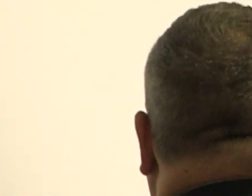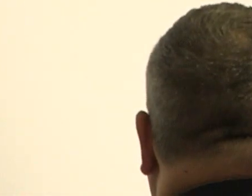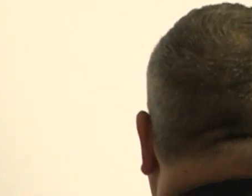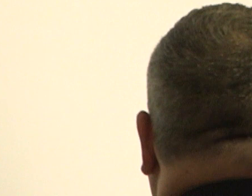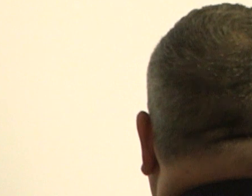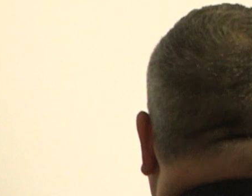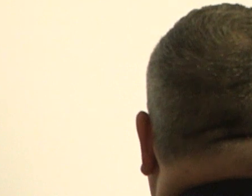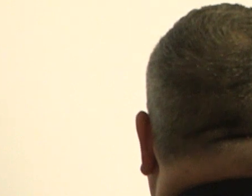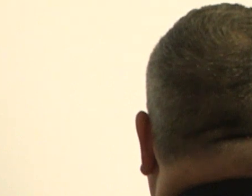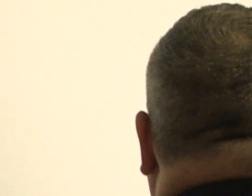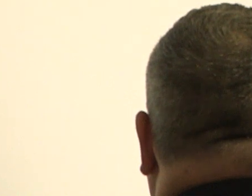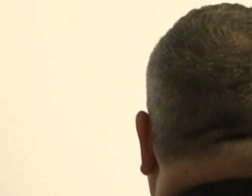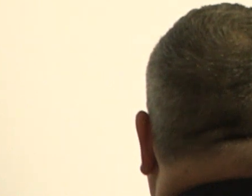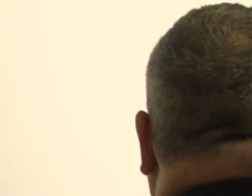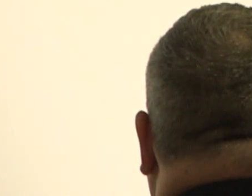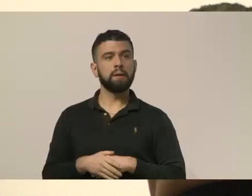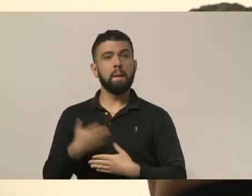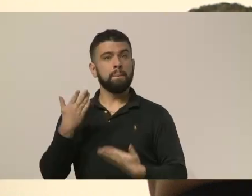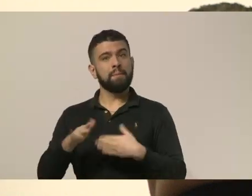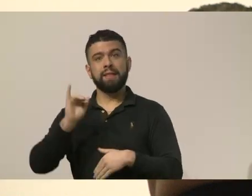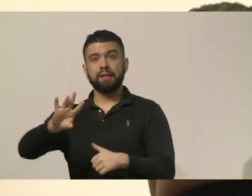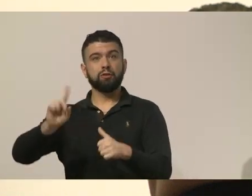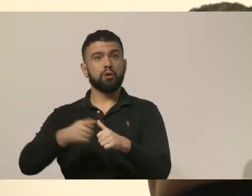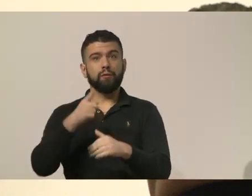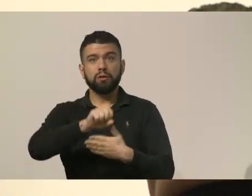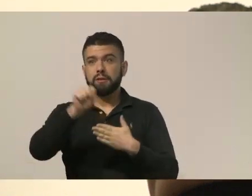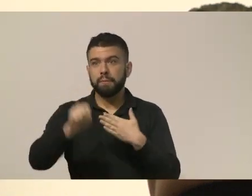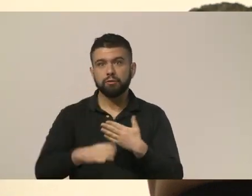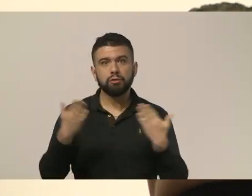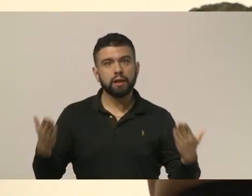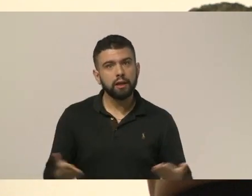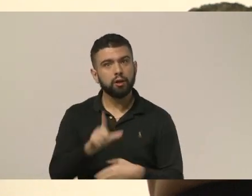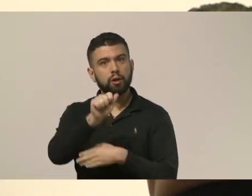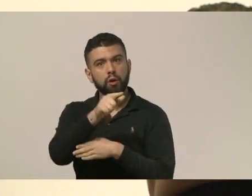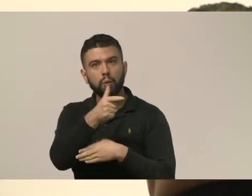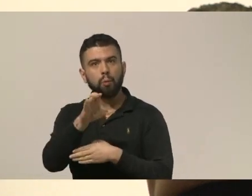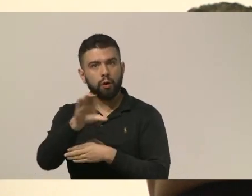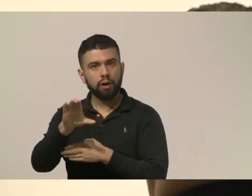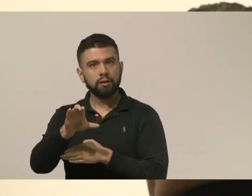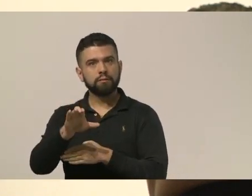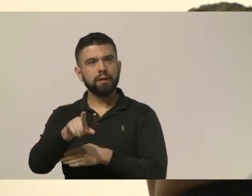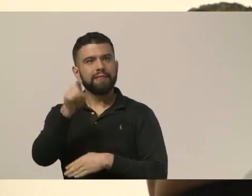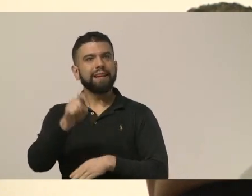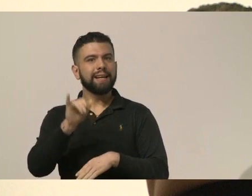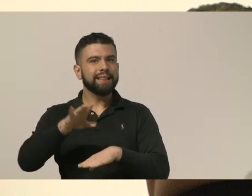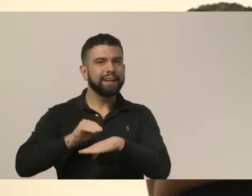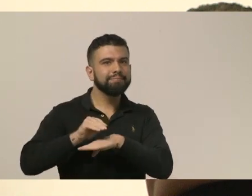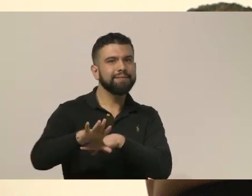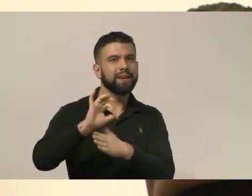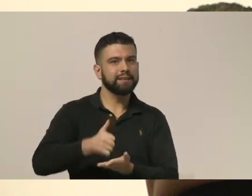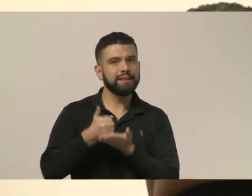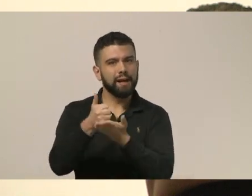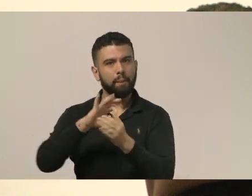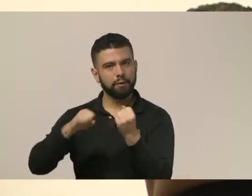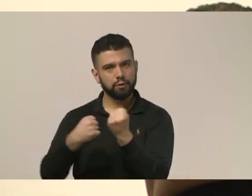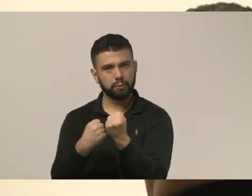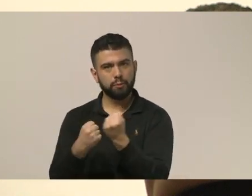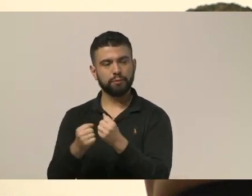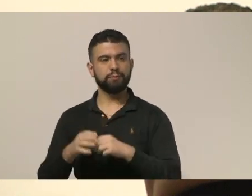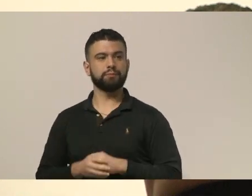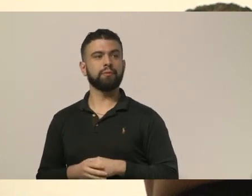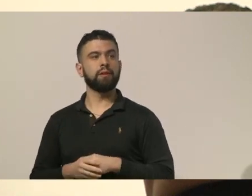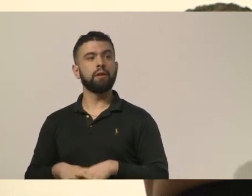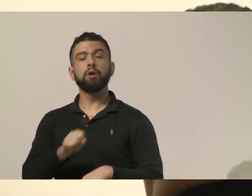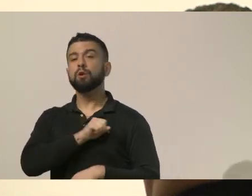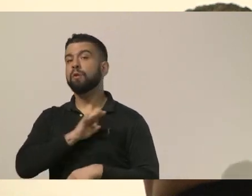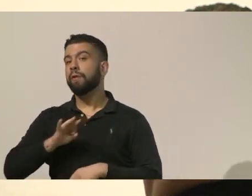transfer, even when that's in their first semester at LaGuardia. Earlier the better. Indeed, because faculty